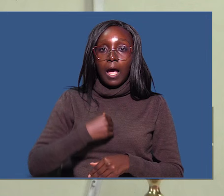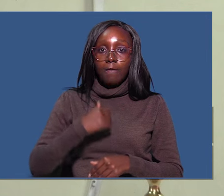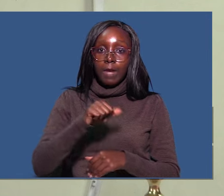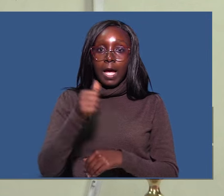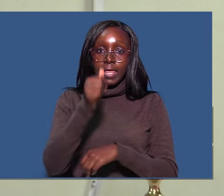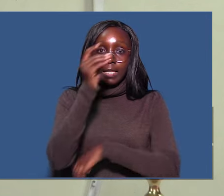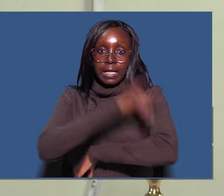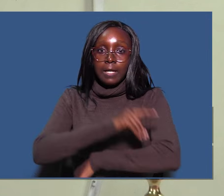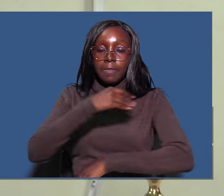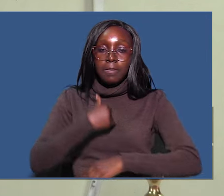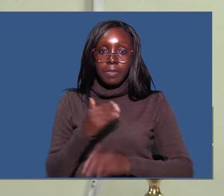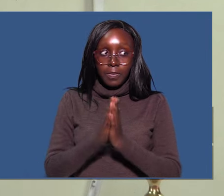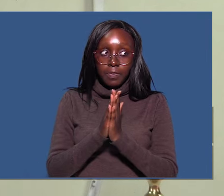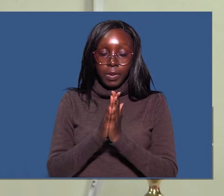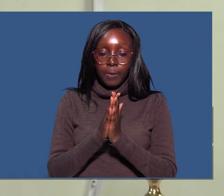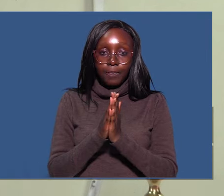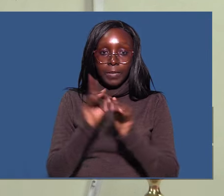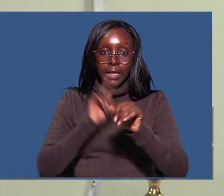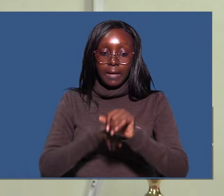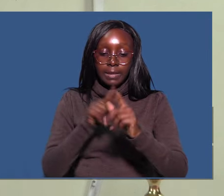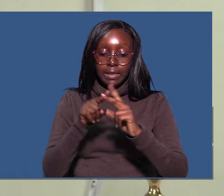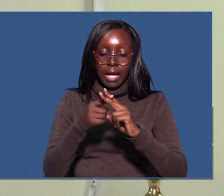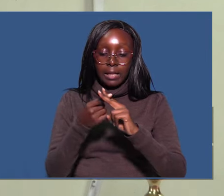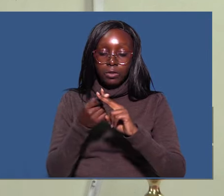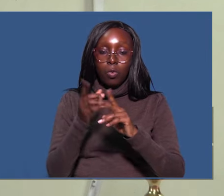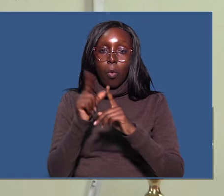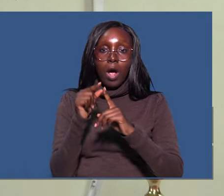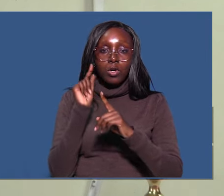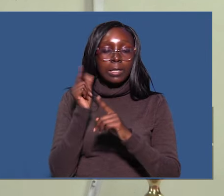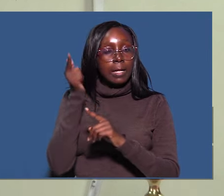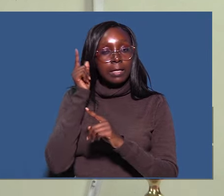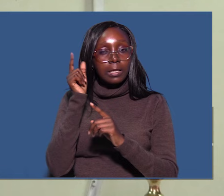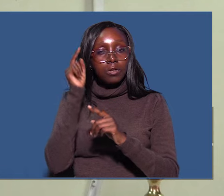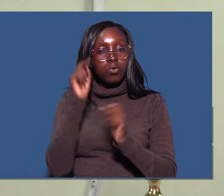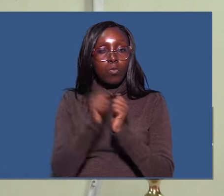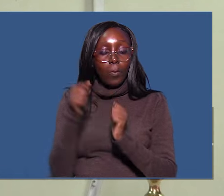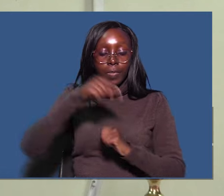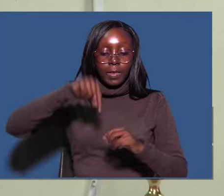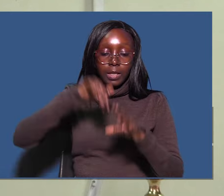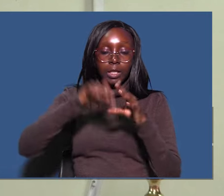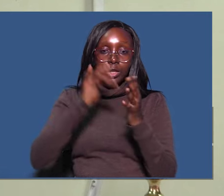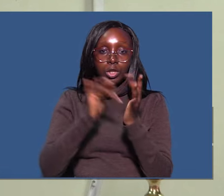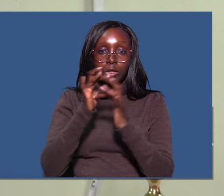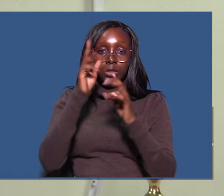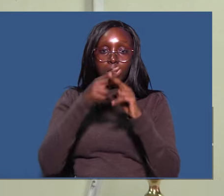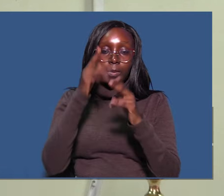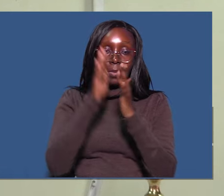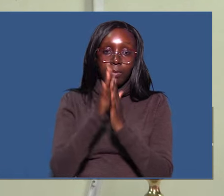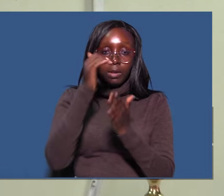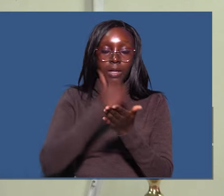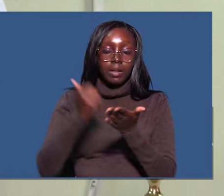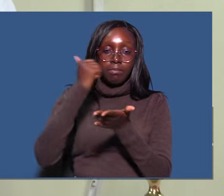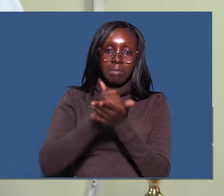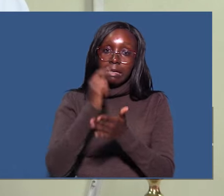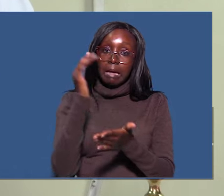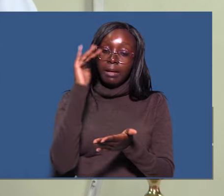into your word will be a blessing to us. In Jesus' name we pray, amen. Once